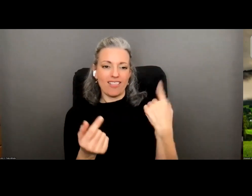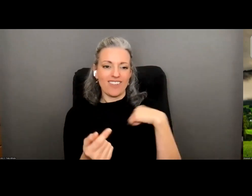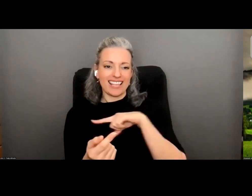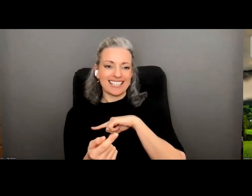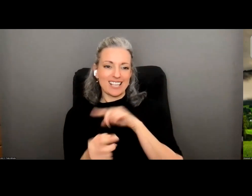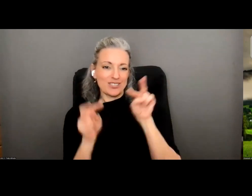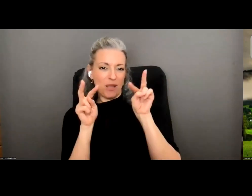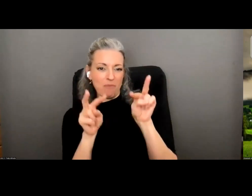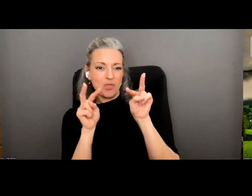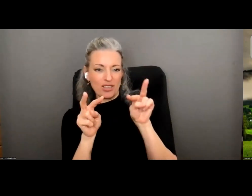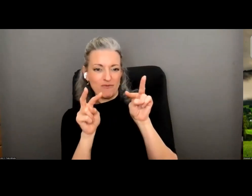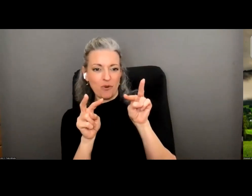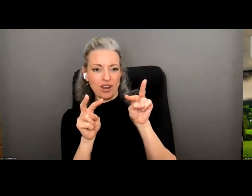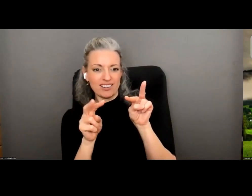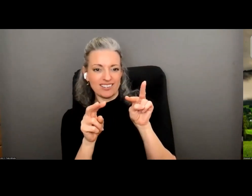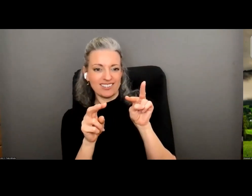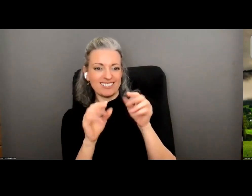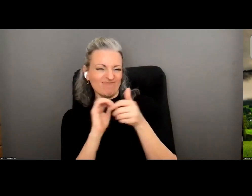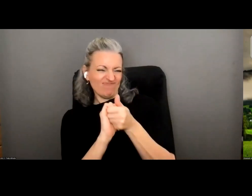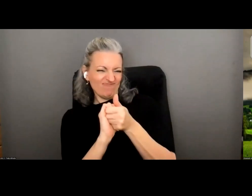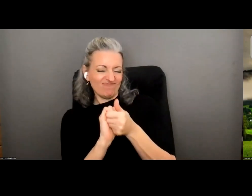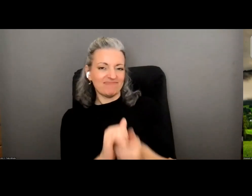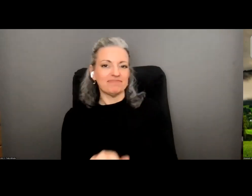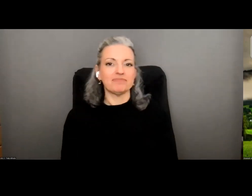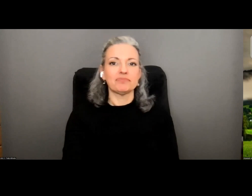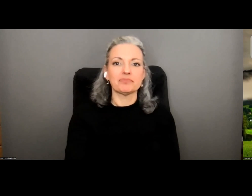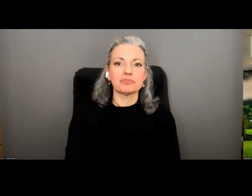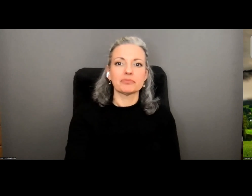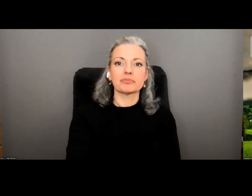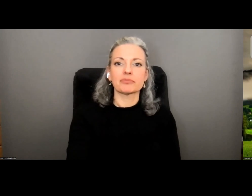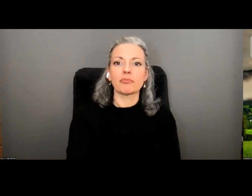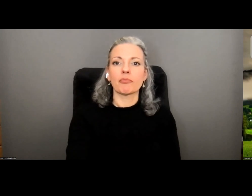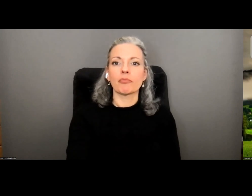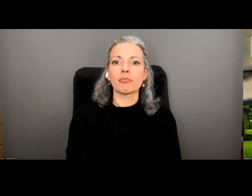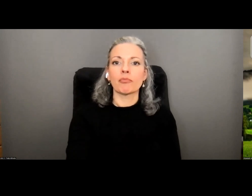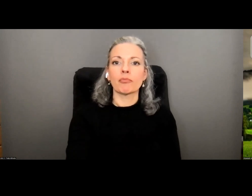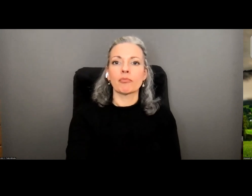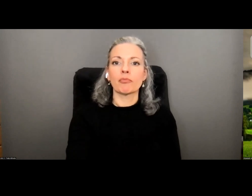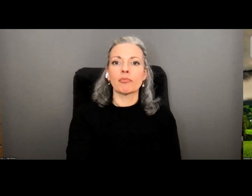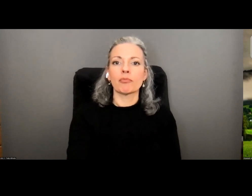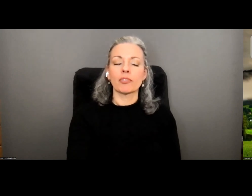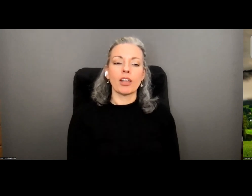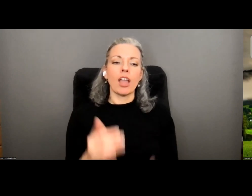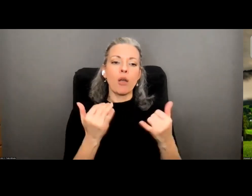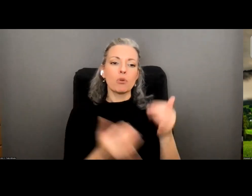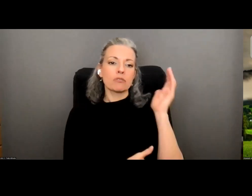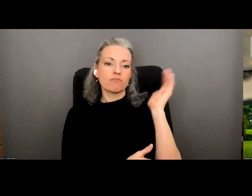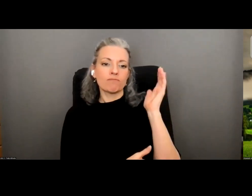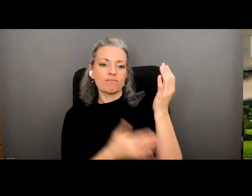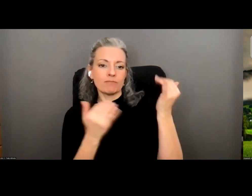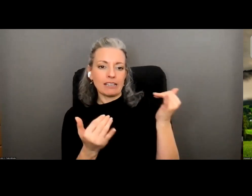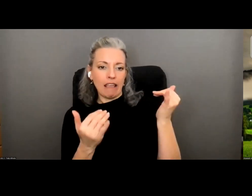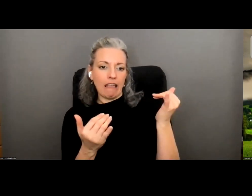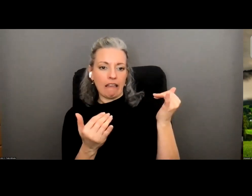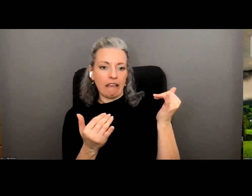to seeing what comes of these collaborations. I'm going to go ahead and share my screen. I will be talking today about an effort